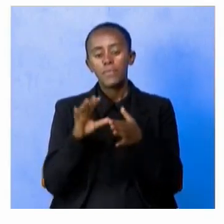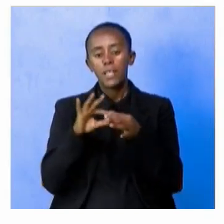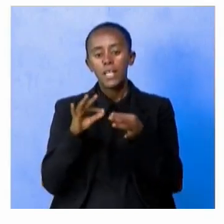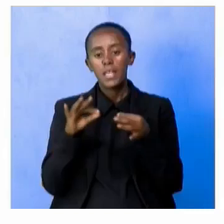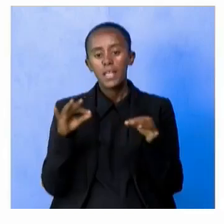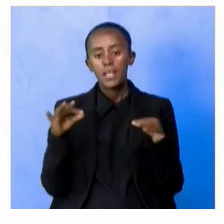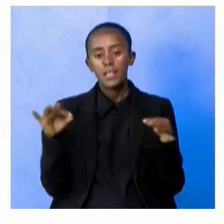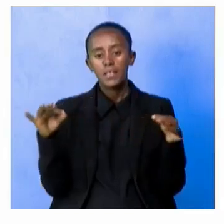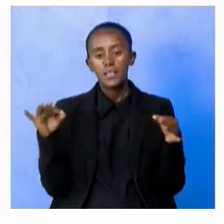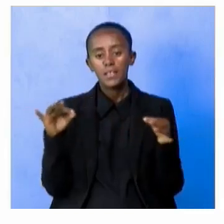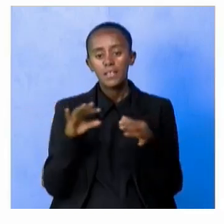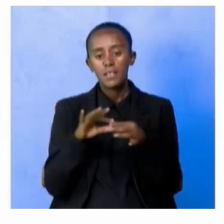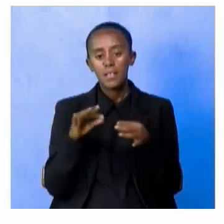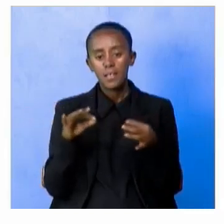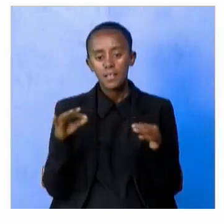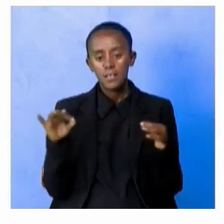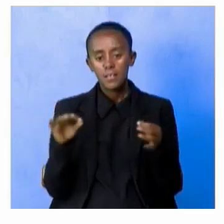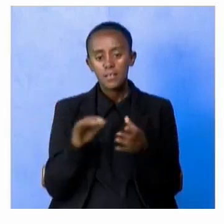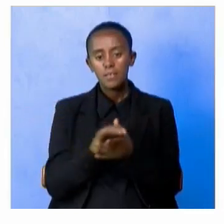sentences